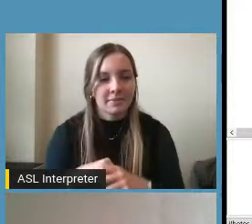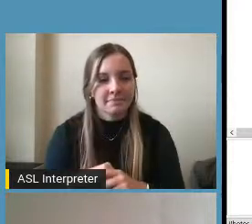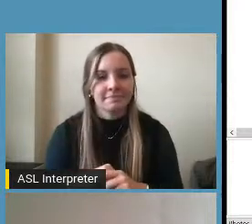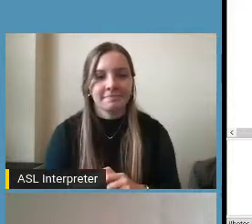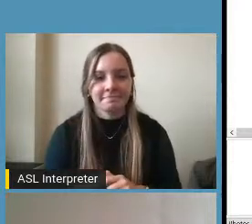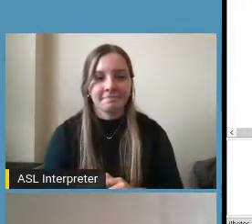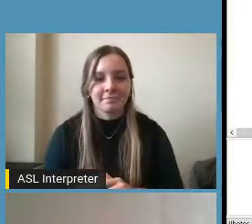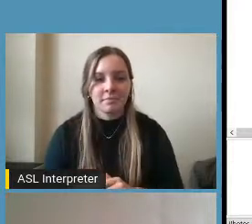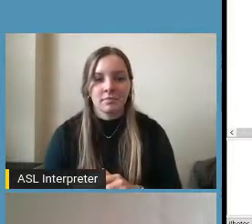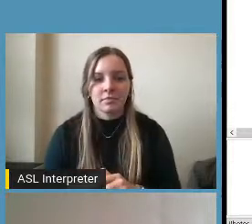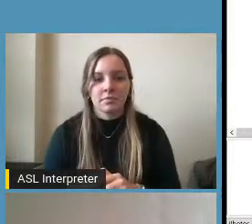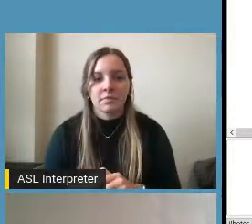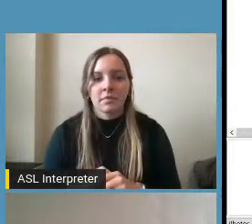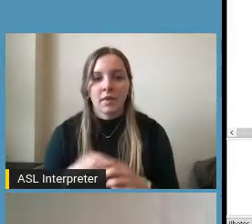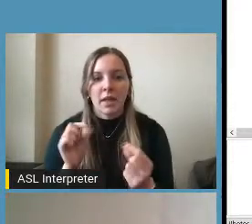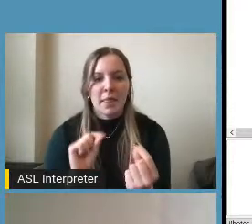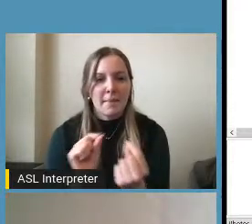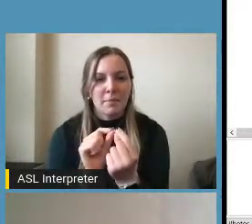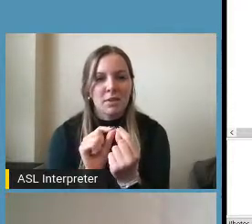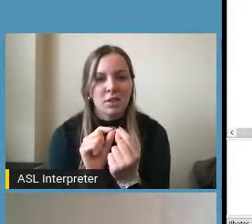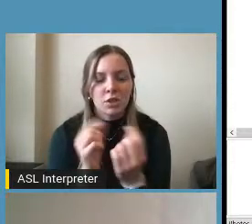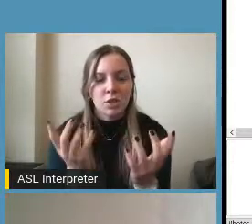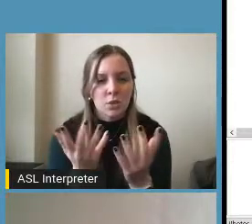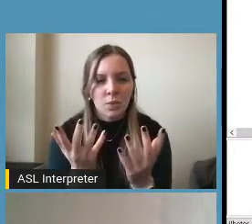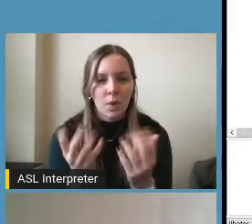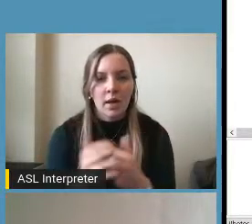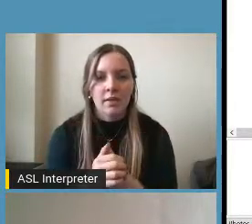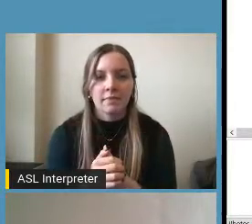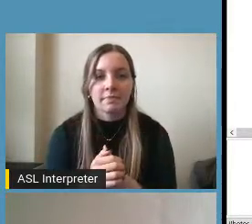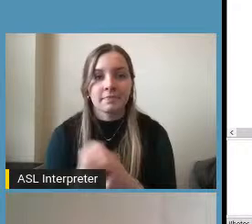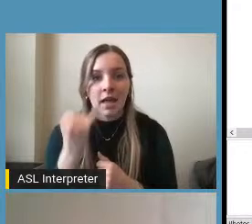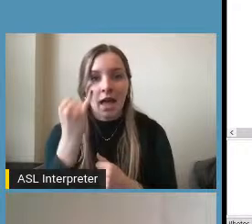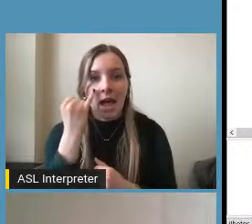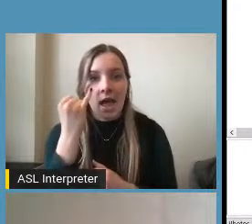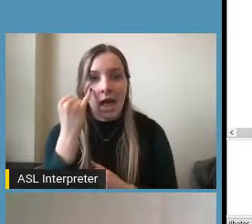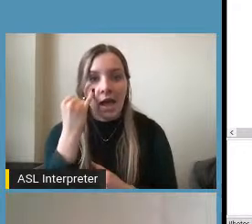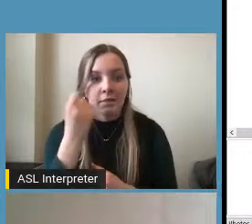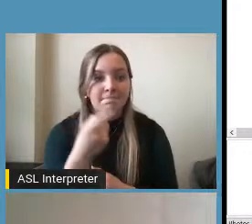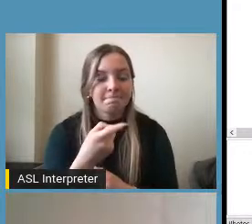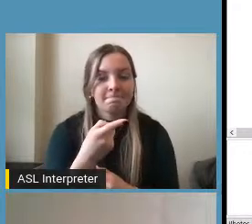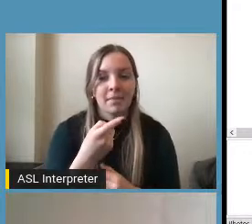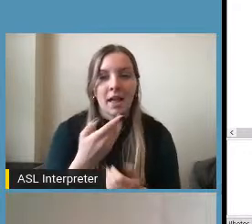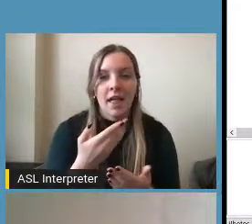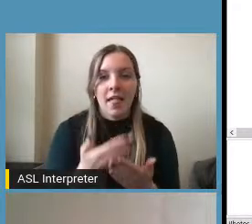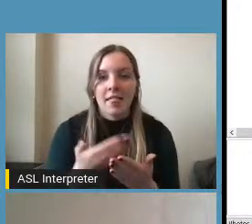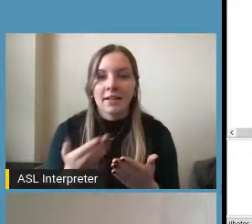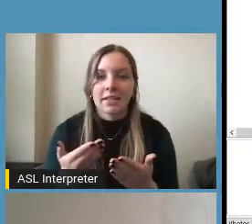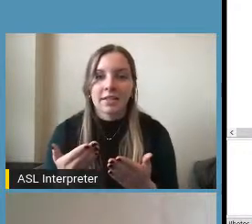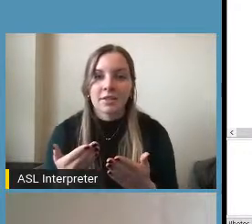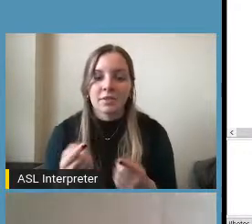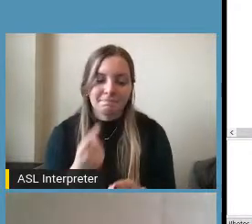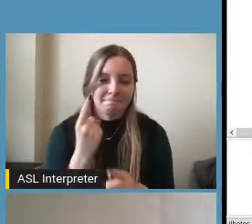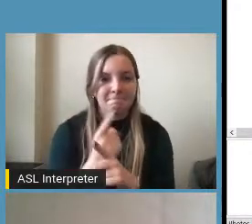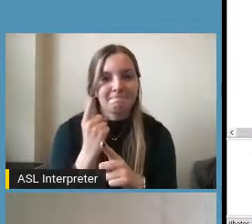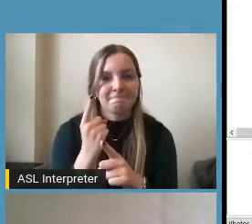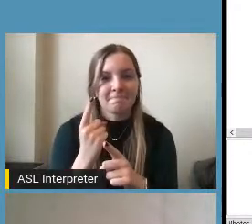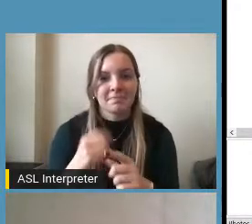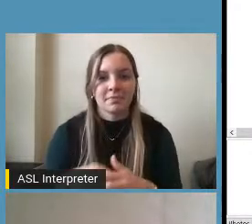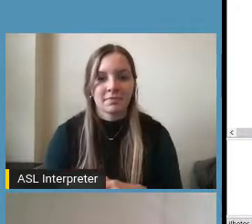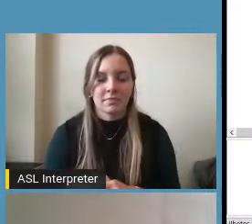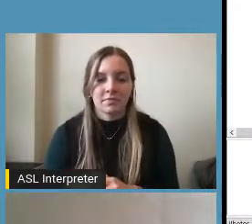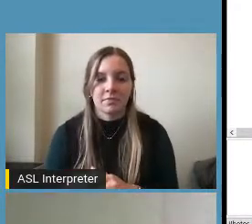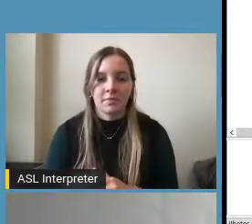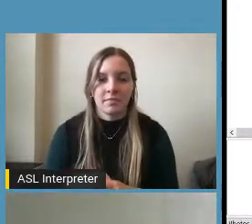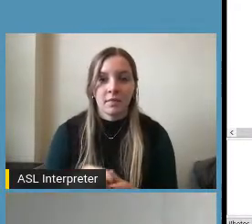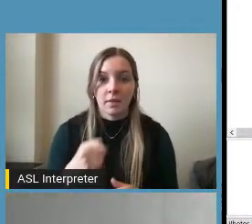of whether or not the things are in the right place. I can have a very high resolution model that has a lot of noise or bumps on